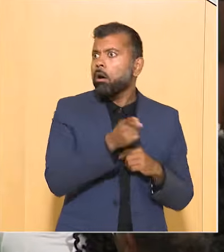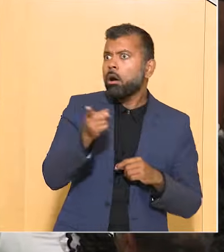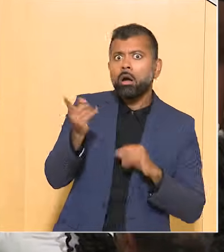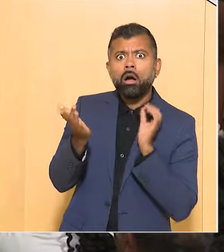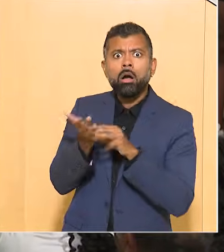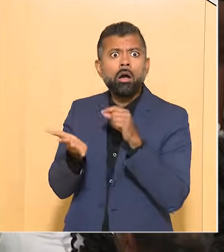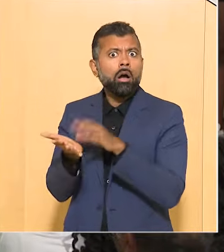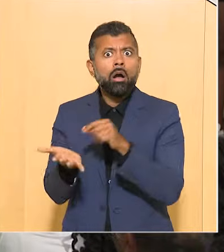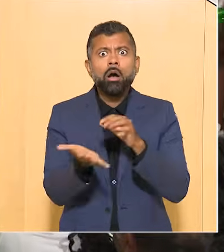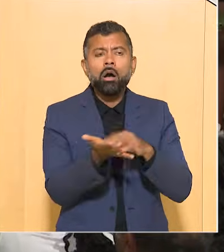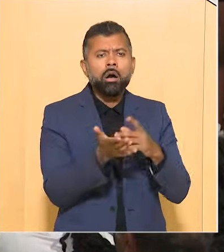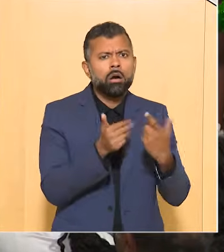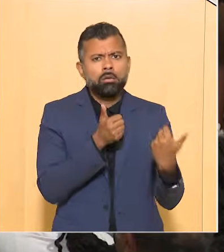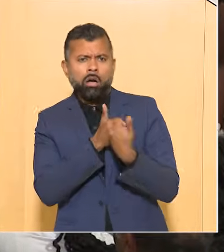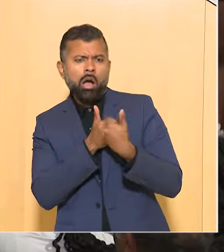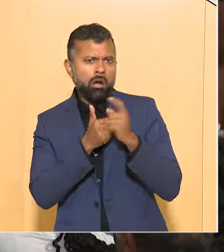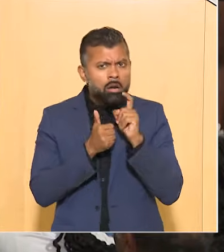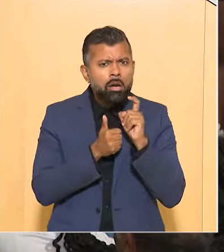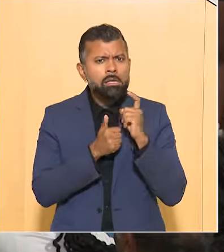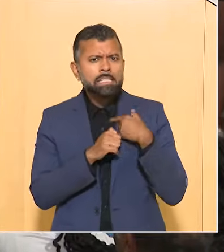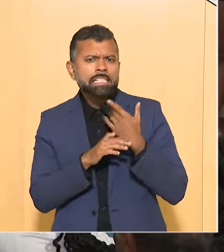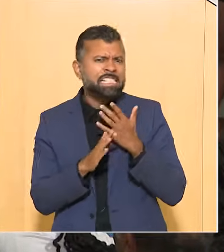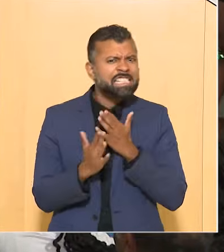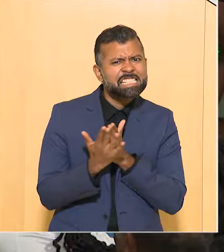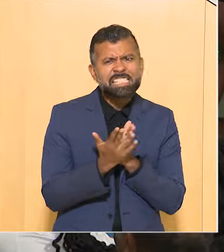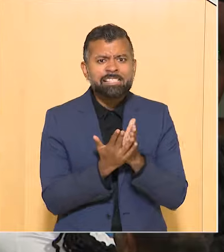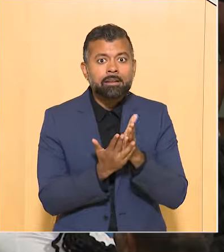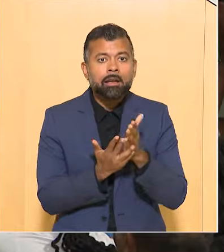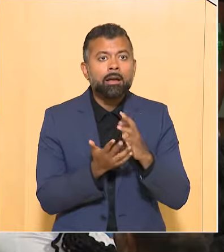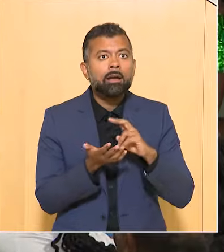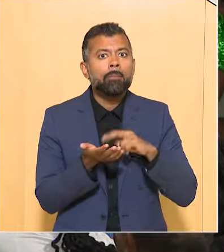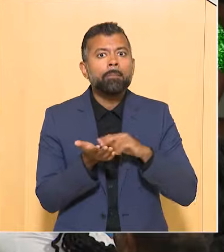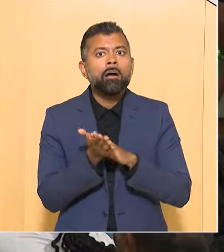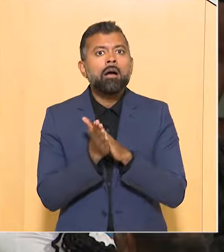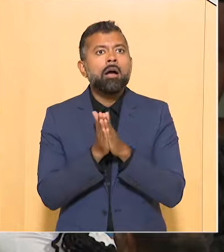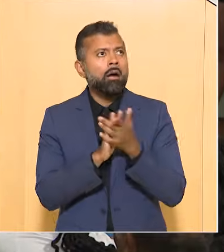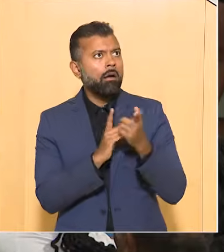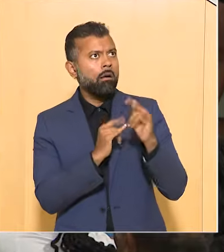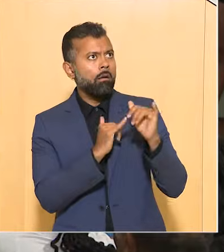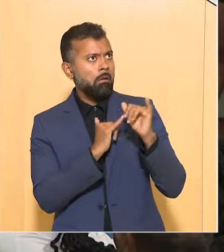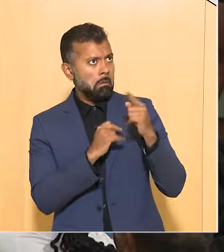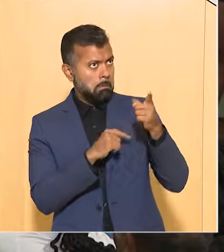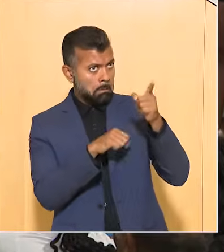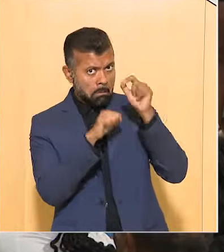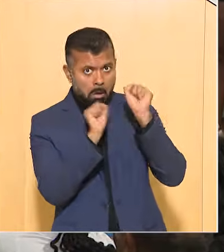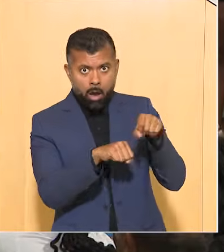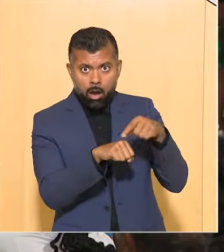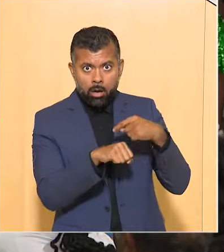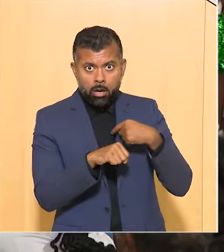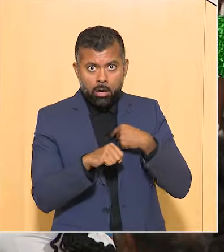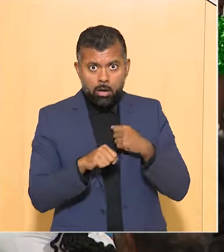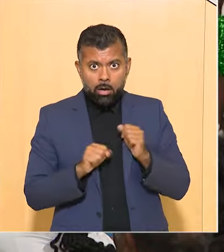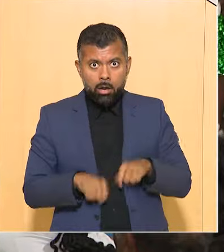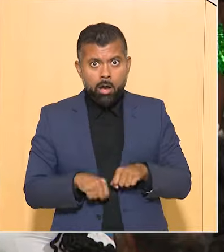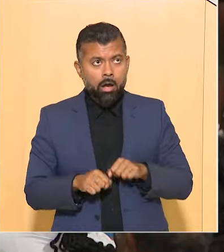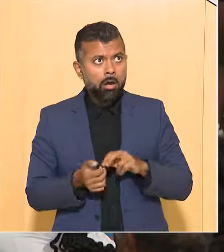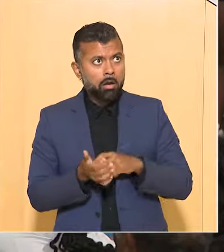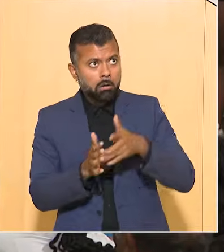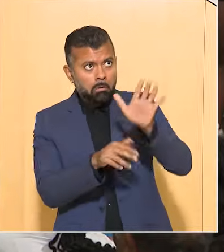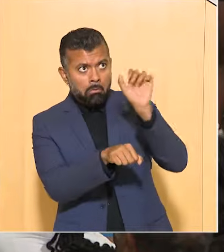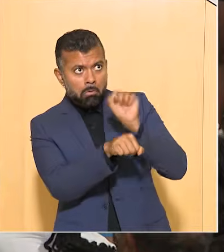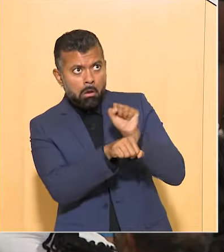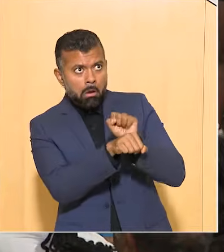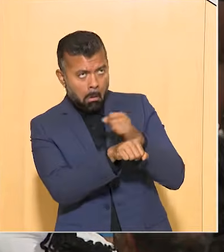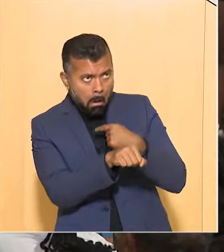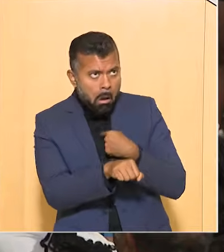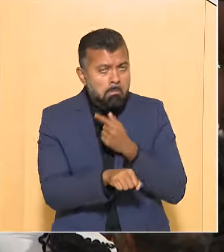share their experiences and their stories. So our young people know what types of jobs are out there. They know what to